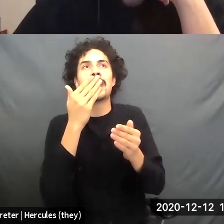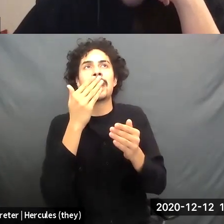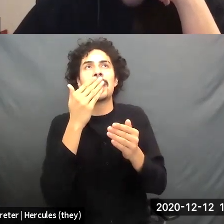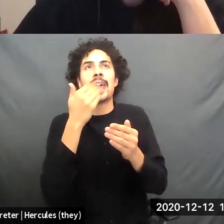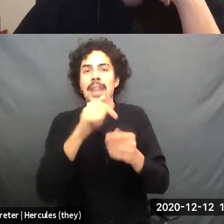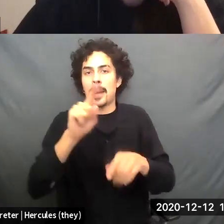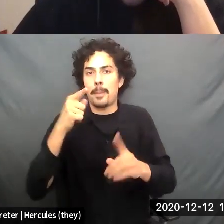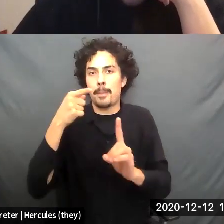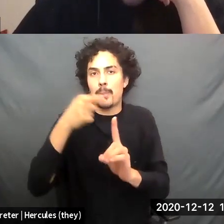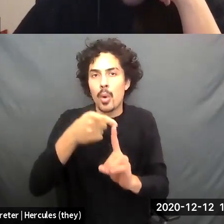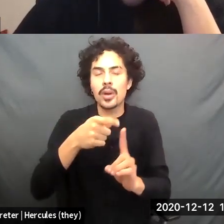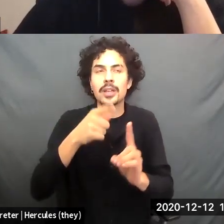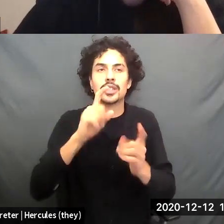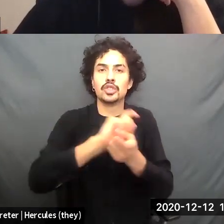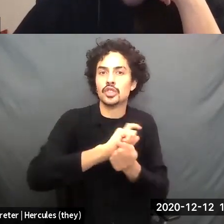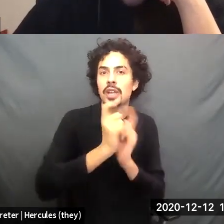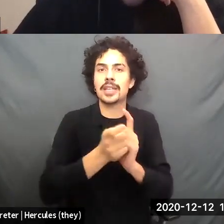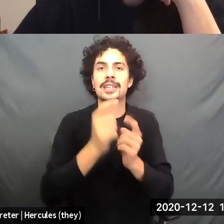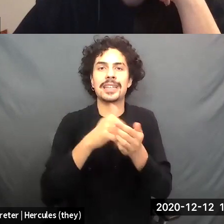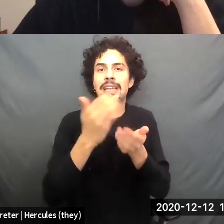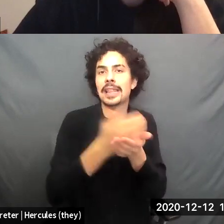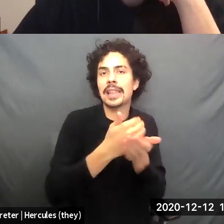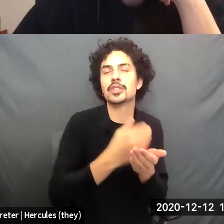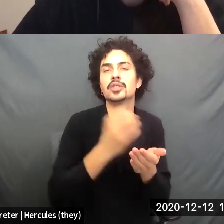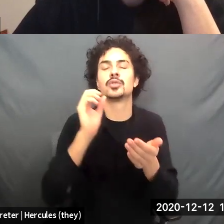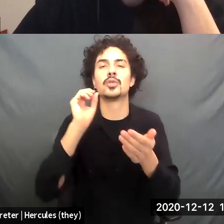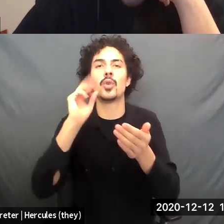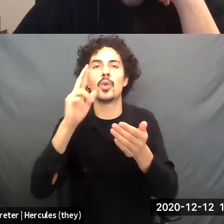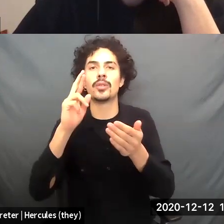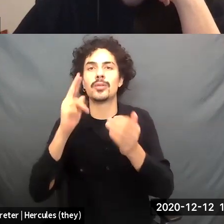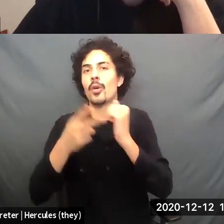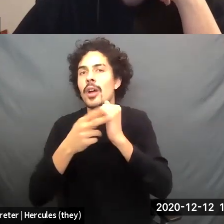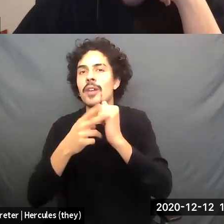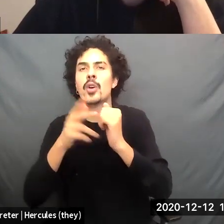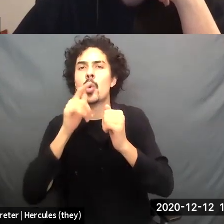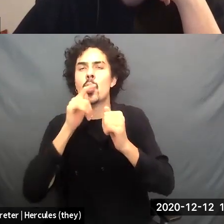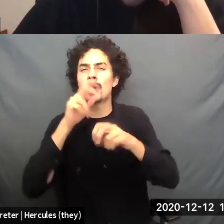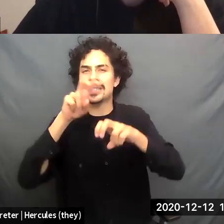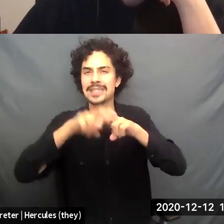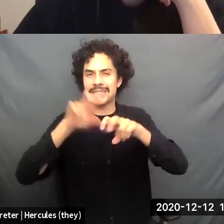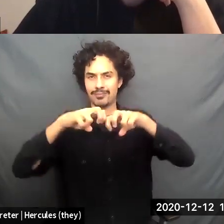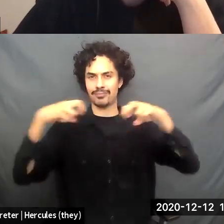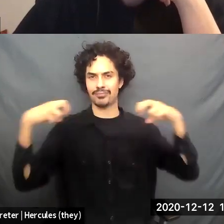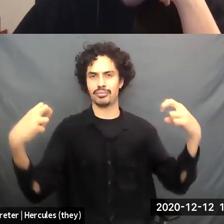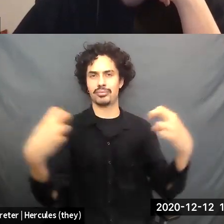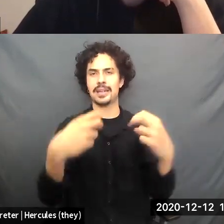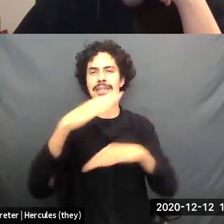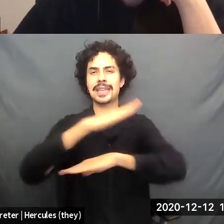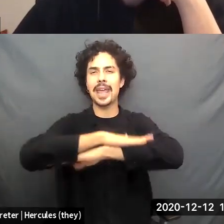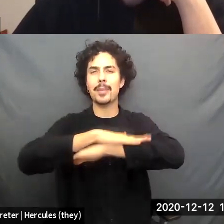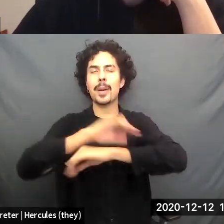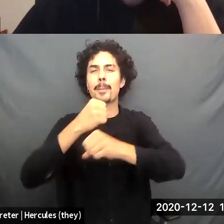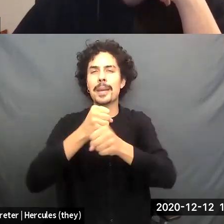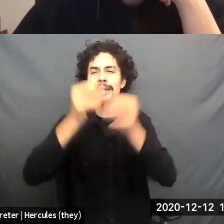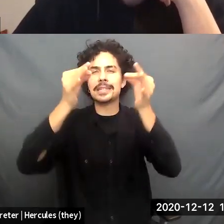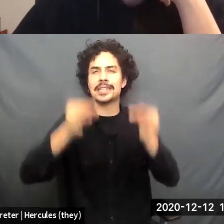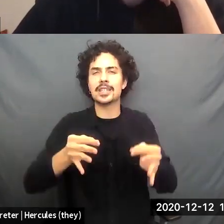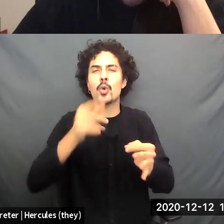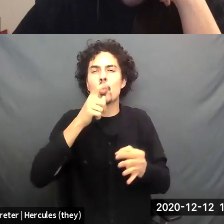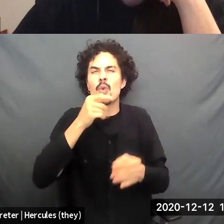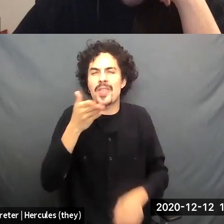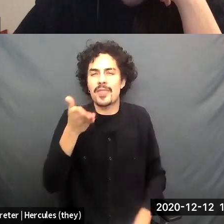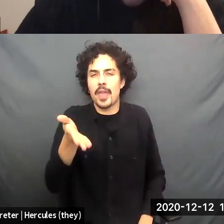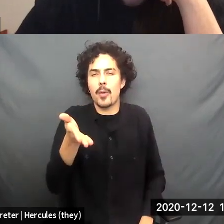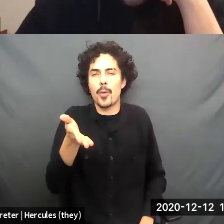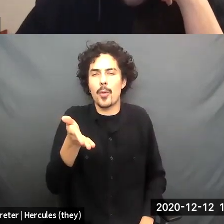collections or representation or whatever is to change who's sitting around the table, making the decisions. Right. And so that's the